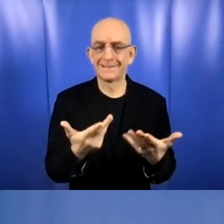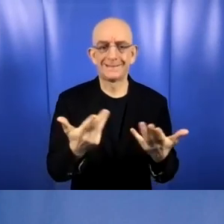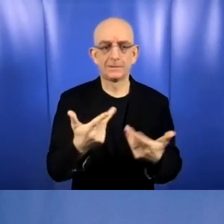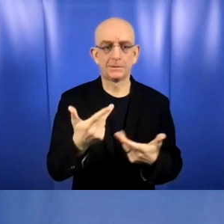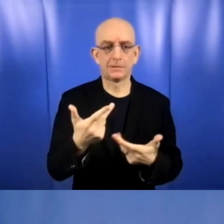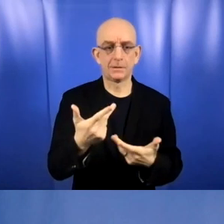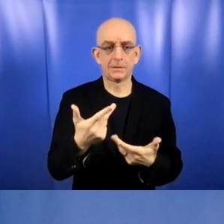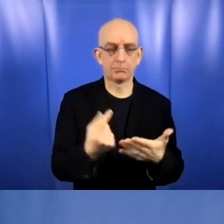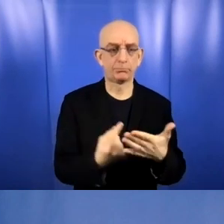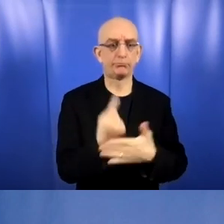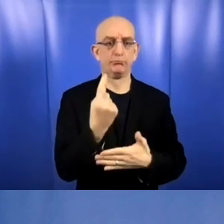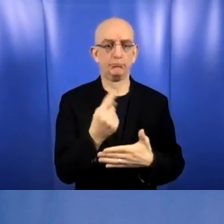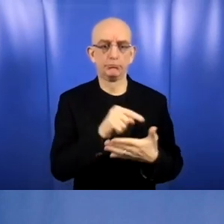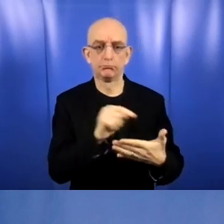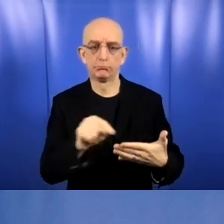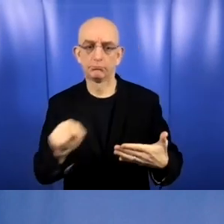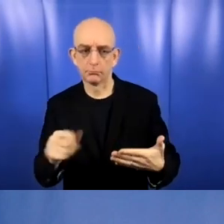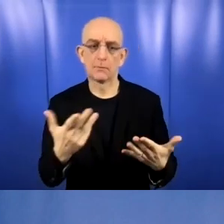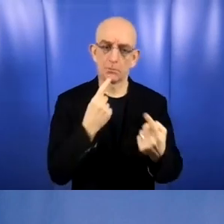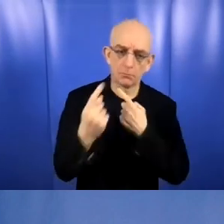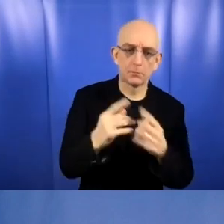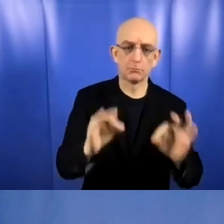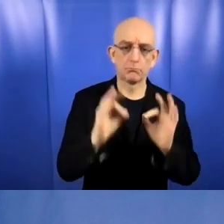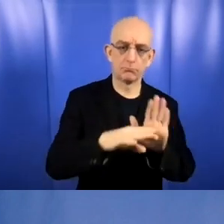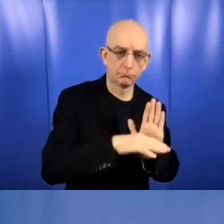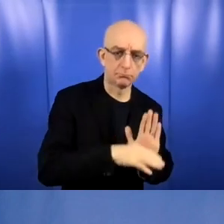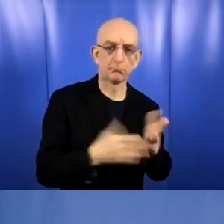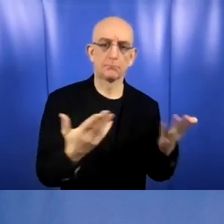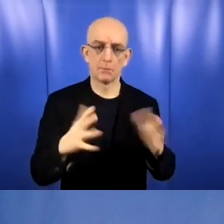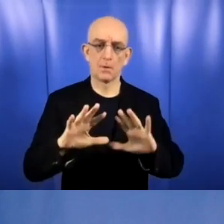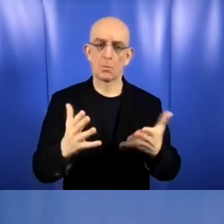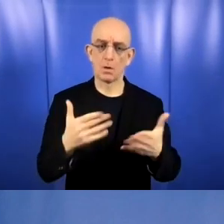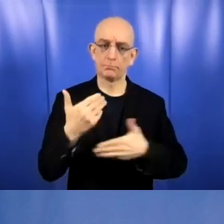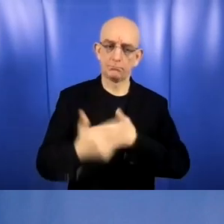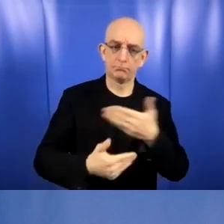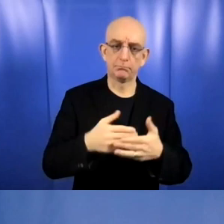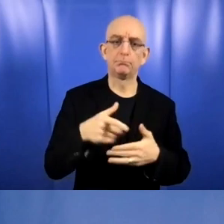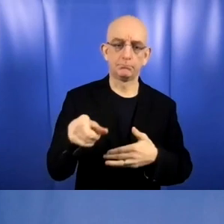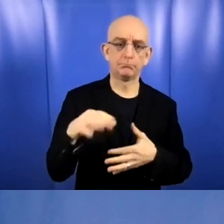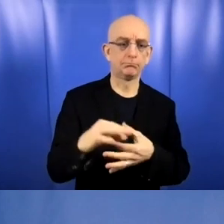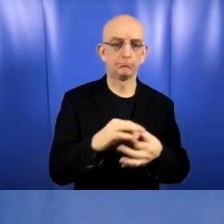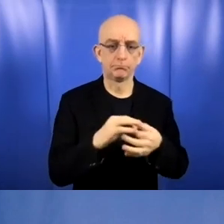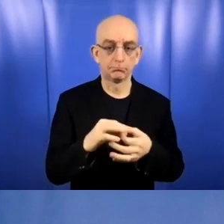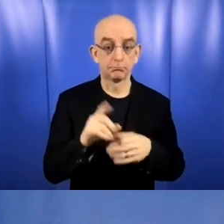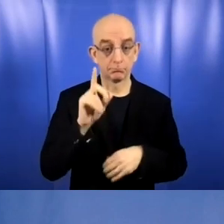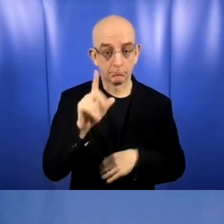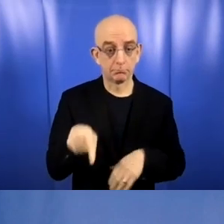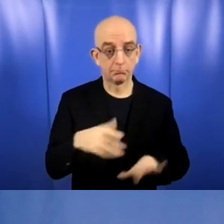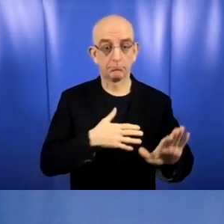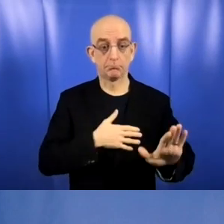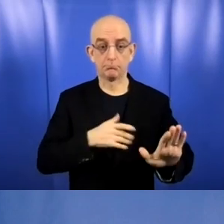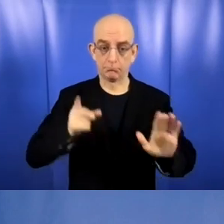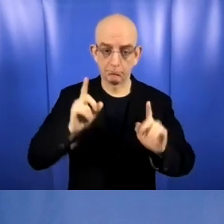85% of persons of concern to UNHCR are hosted in low or middle income countries. Only if states